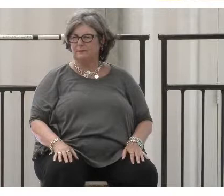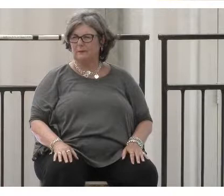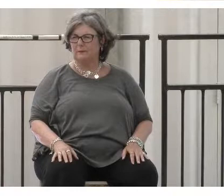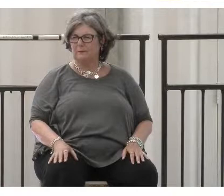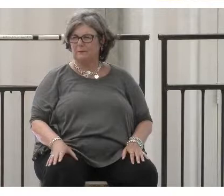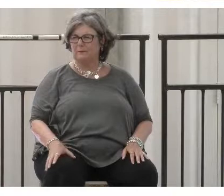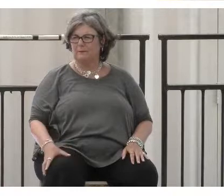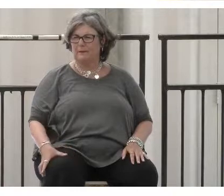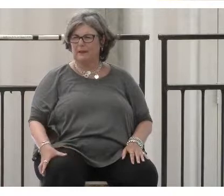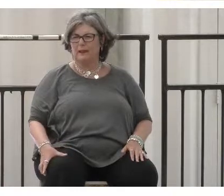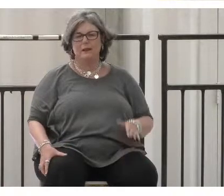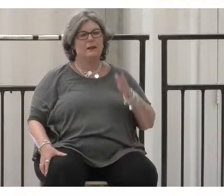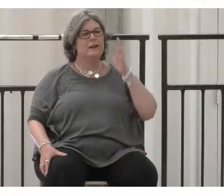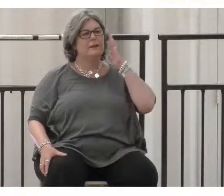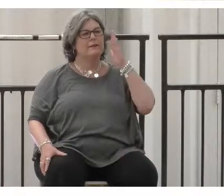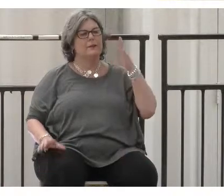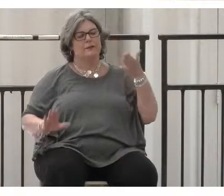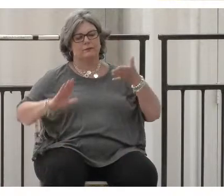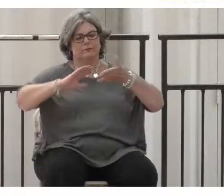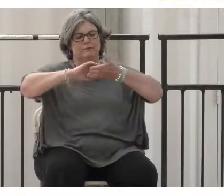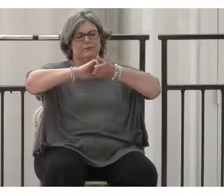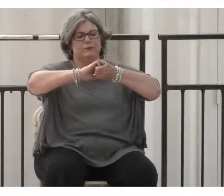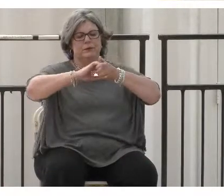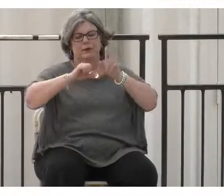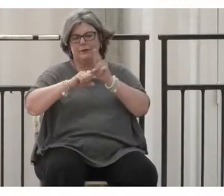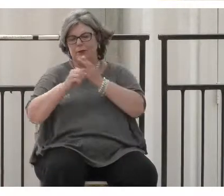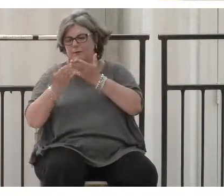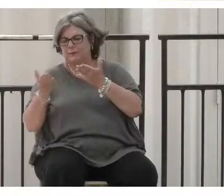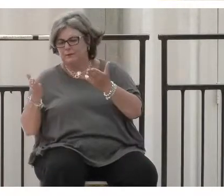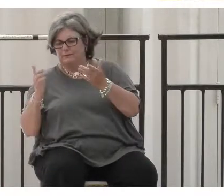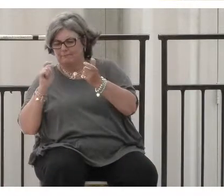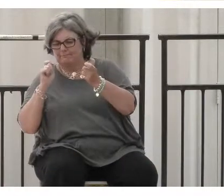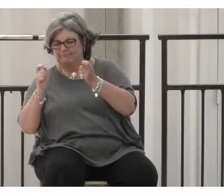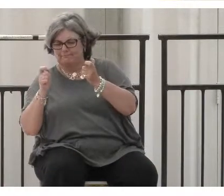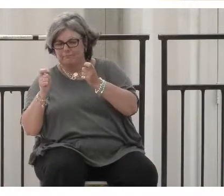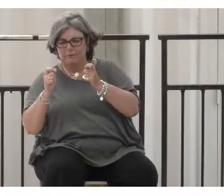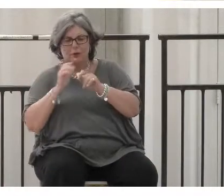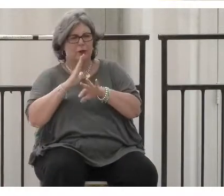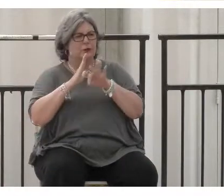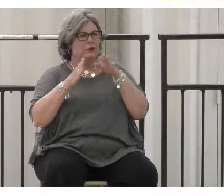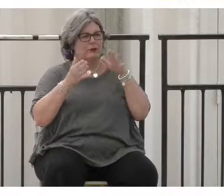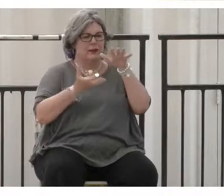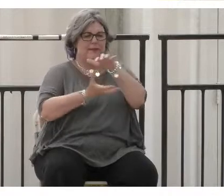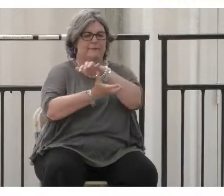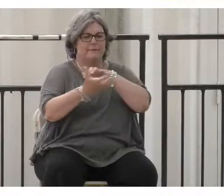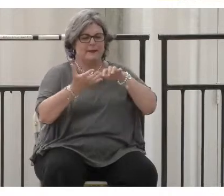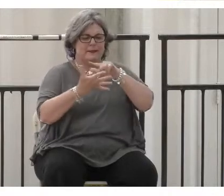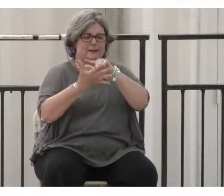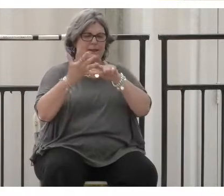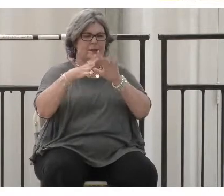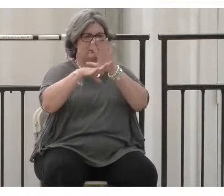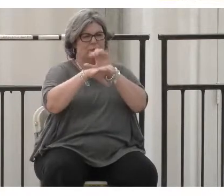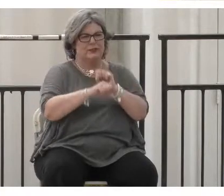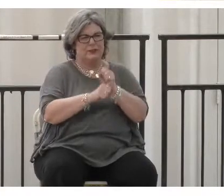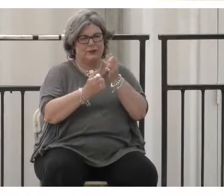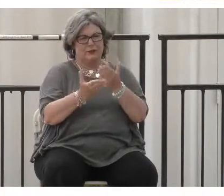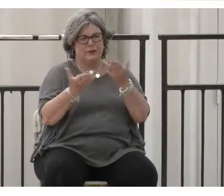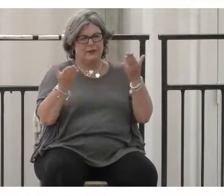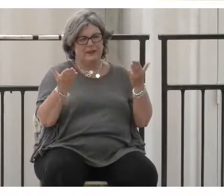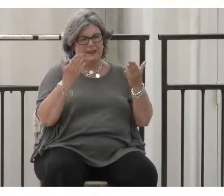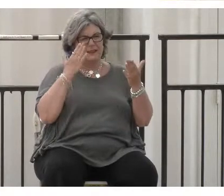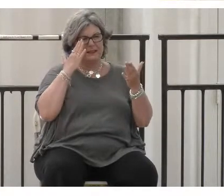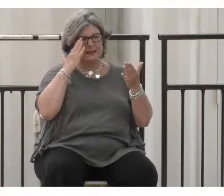it's hybrid in terms of the use of materials, trying to find a way of mixing these traditional materials with